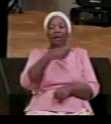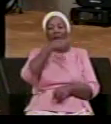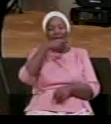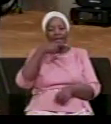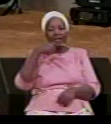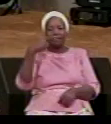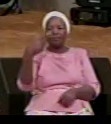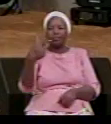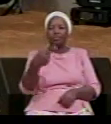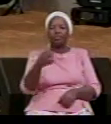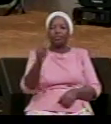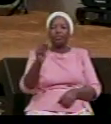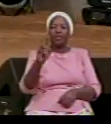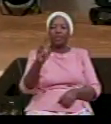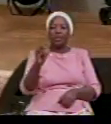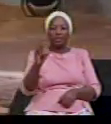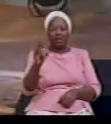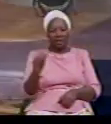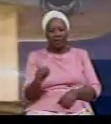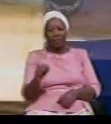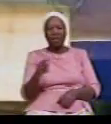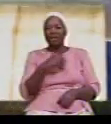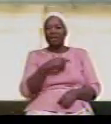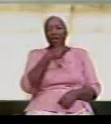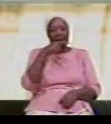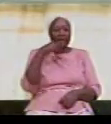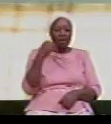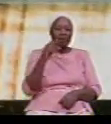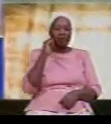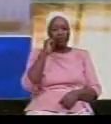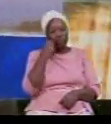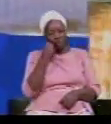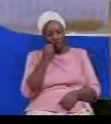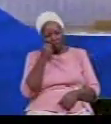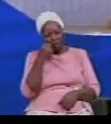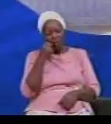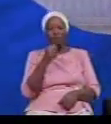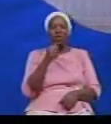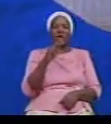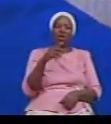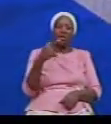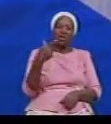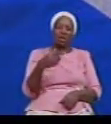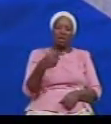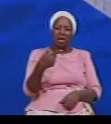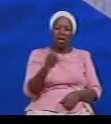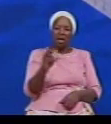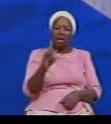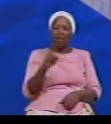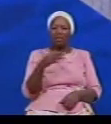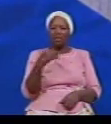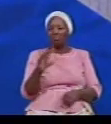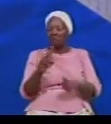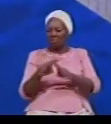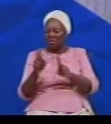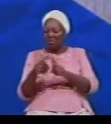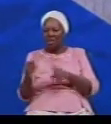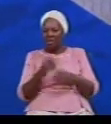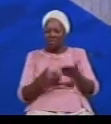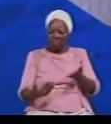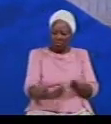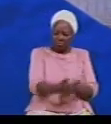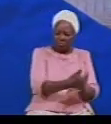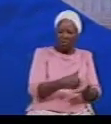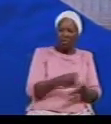gardens of cucumber, gardens of tomato, and gardens of, you know, whatever, and then you are reaping them and eat